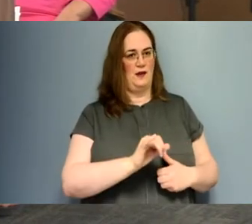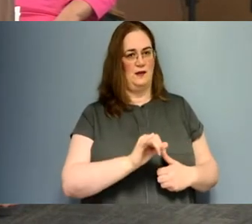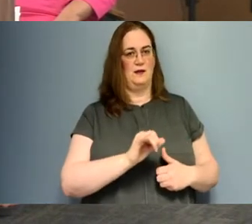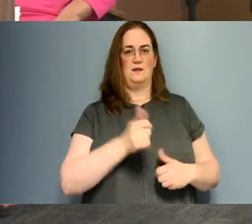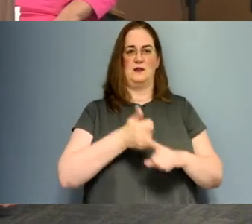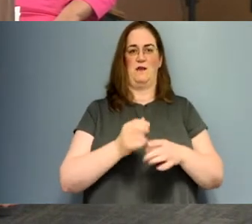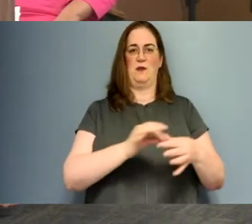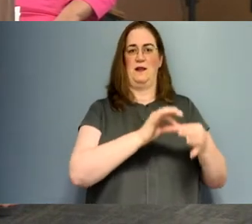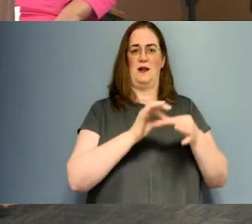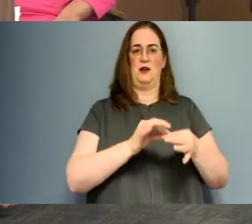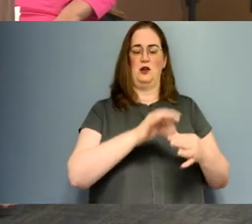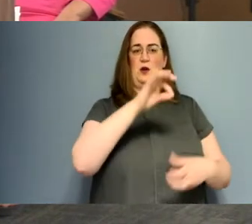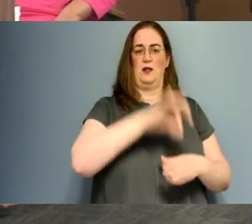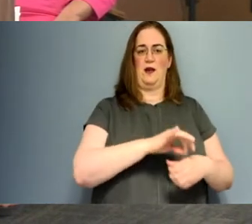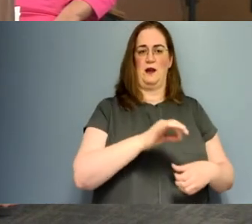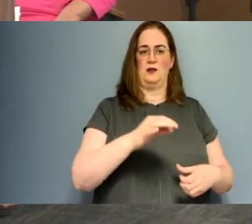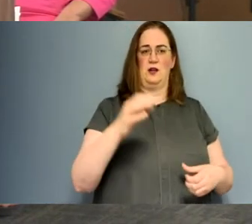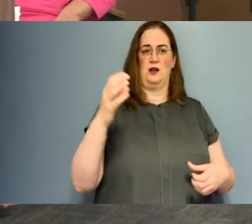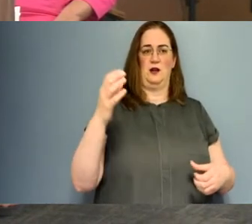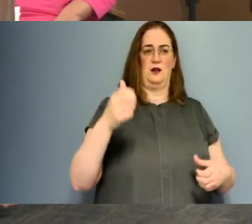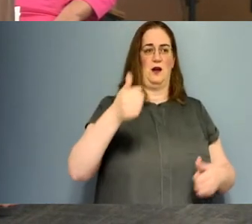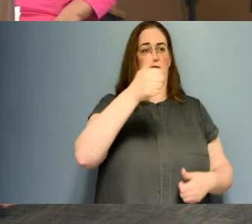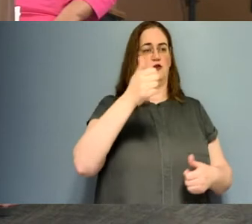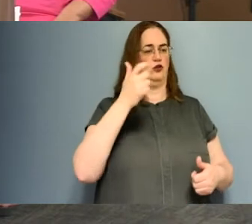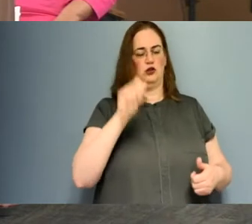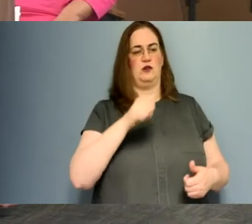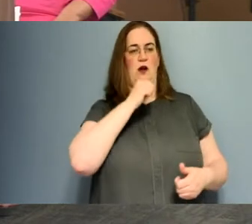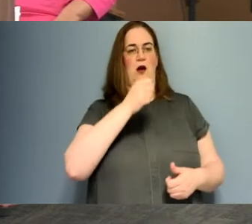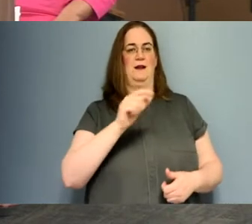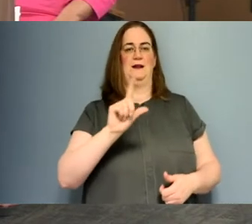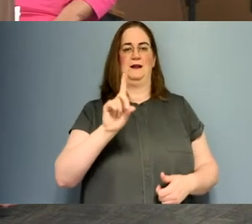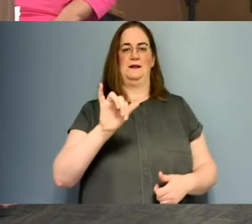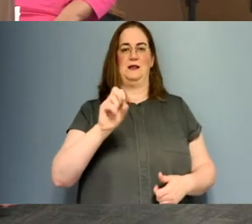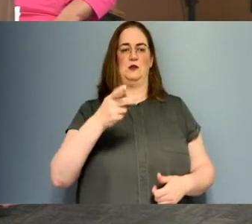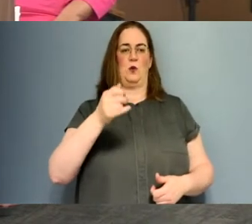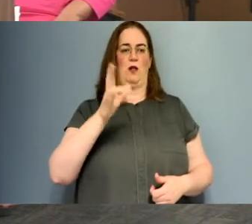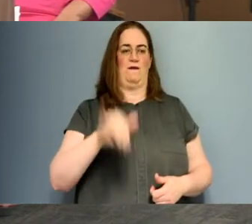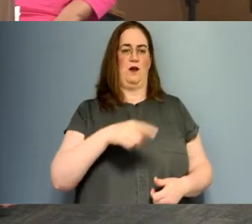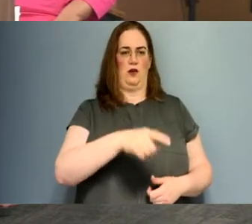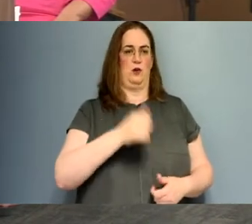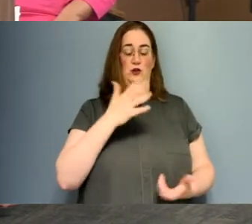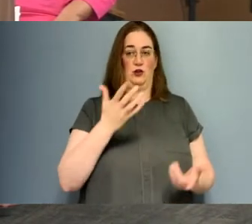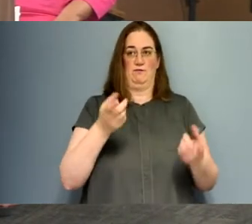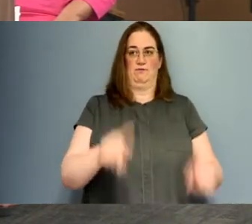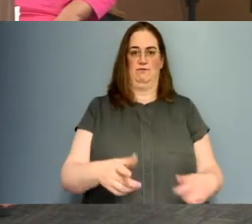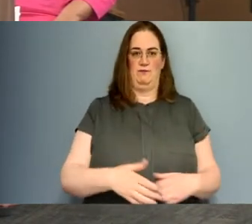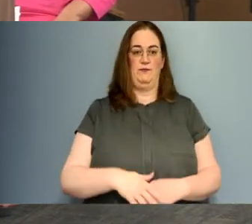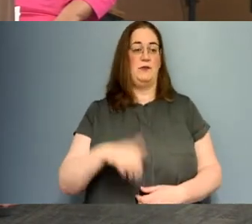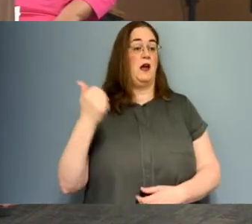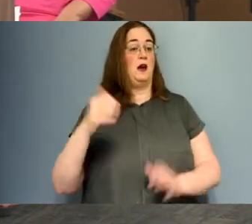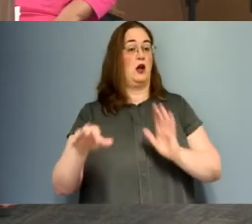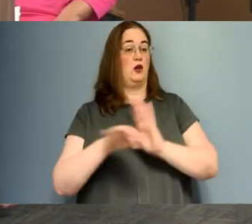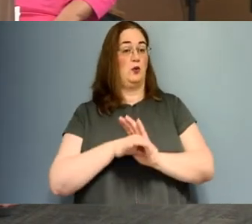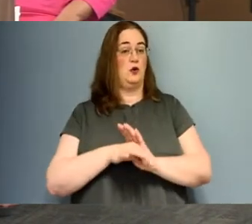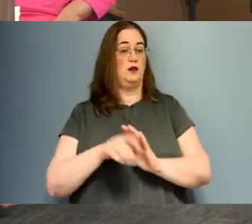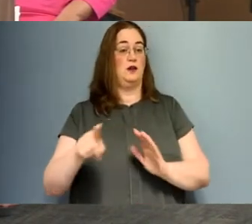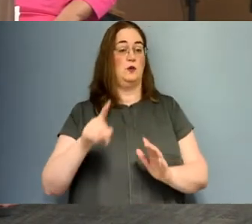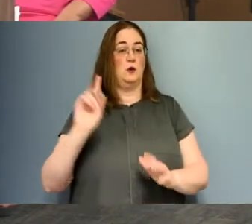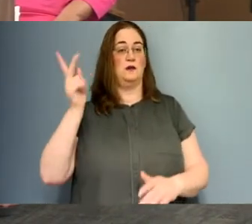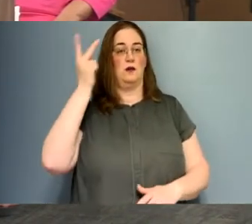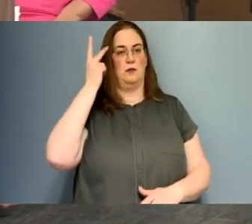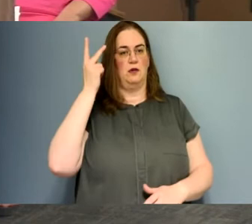related to an elected official should not be a disqualifier. It's just a fact. Another appointee was a